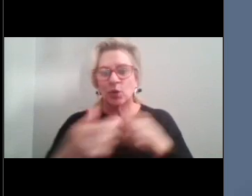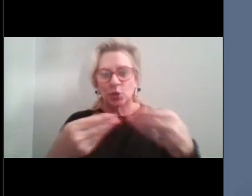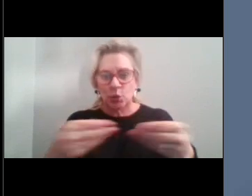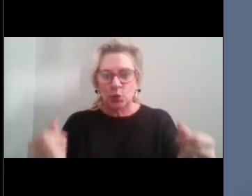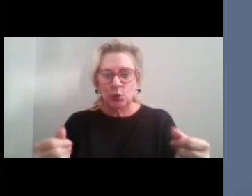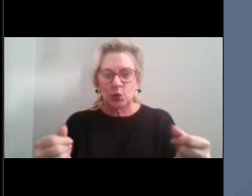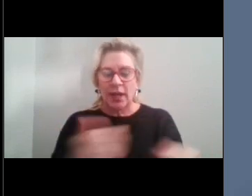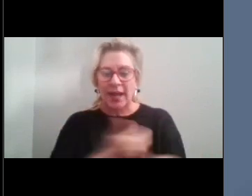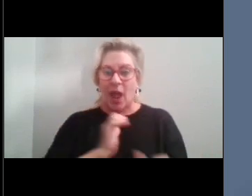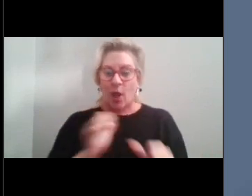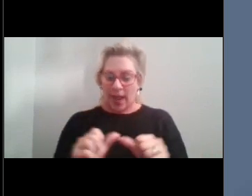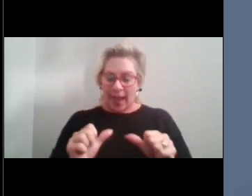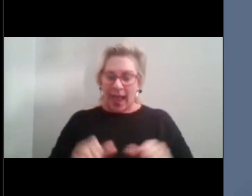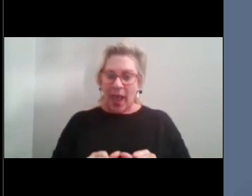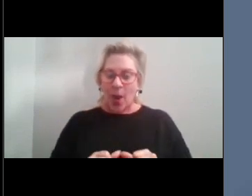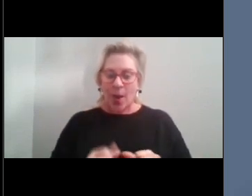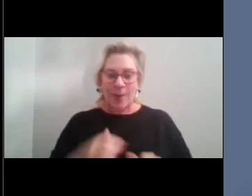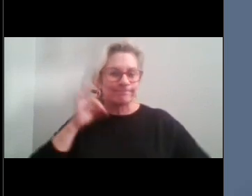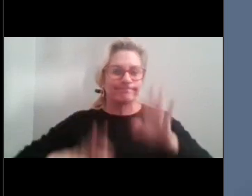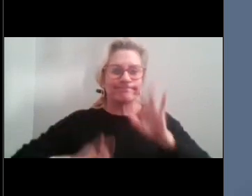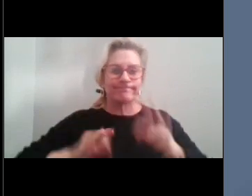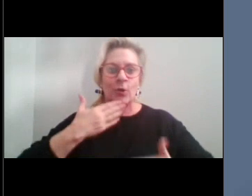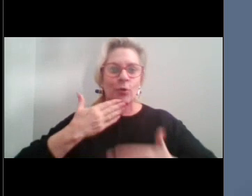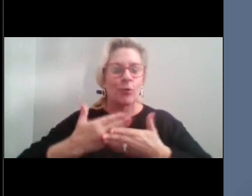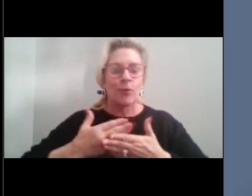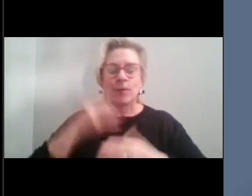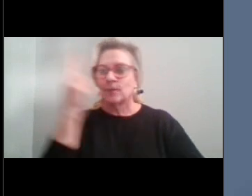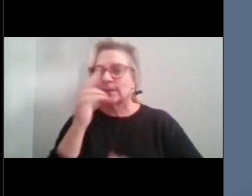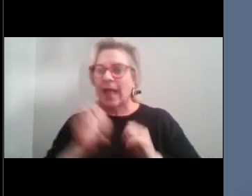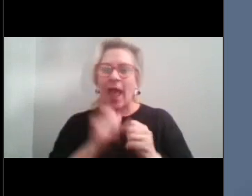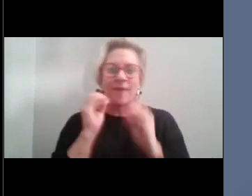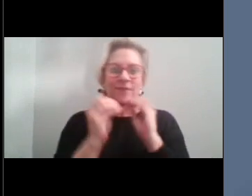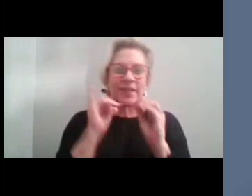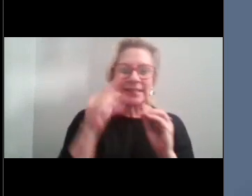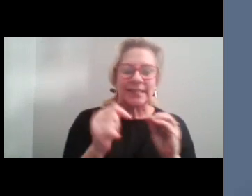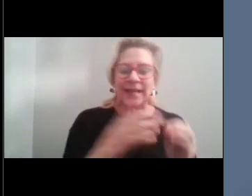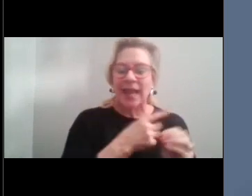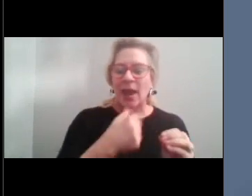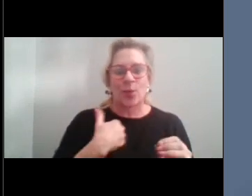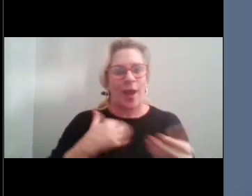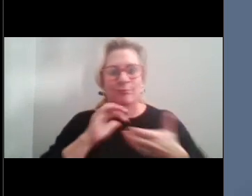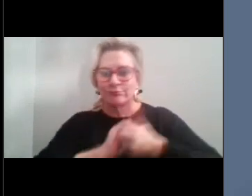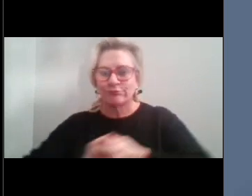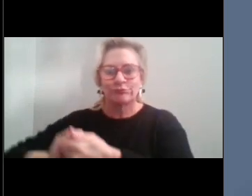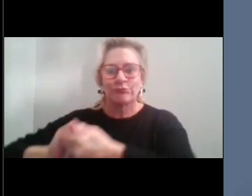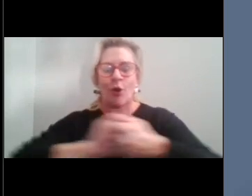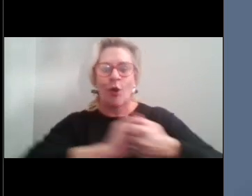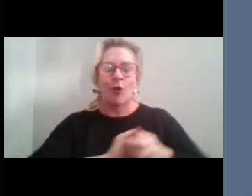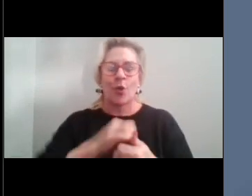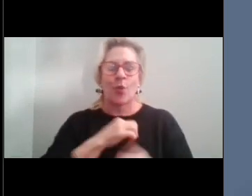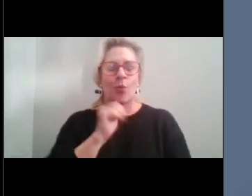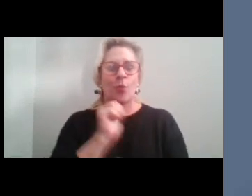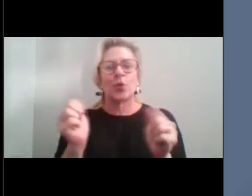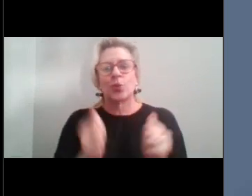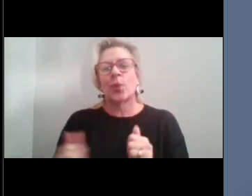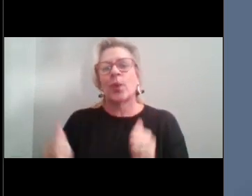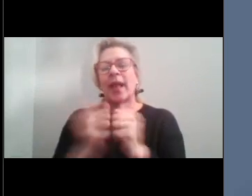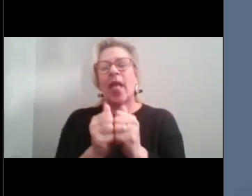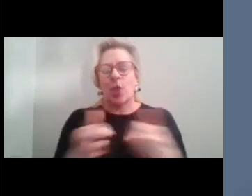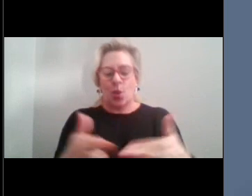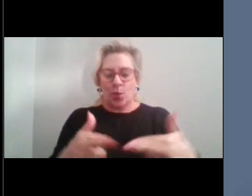Our region is resourceful, and partnerships will be important to meet the challenges ahead. We are working together at the regional,